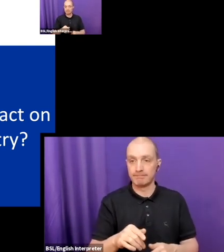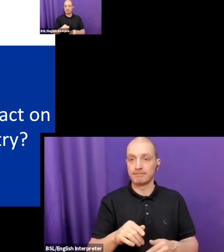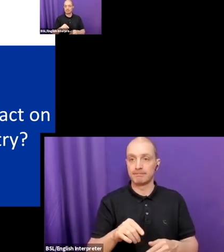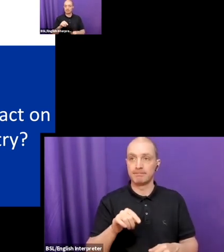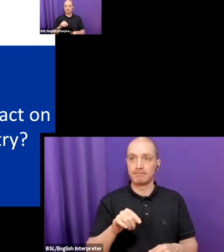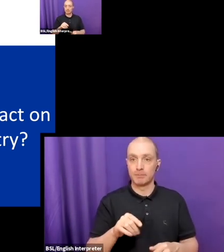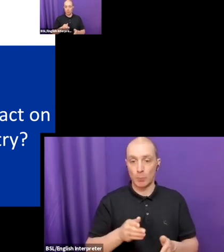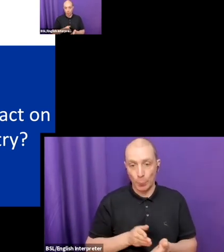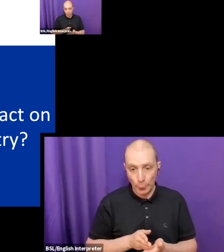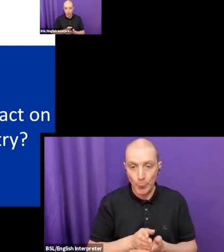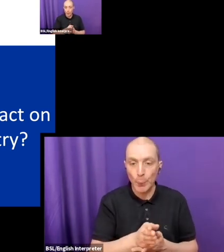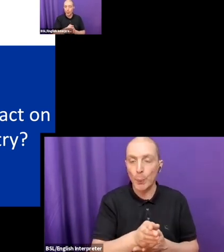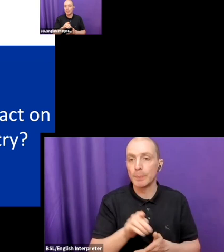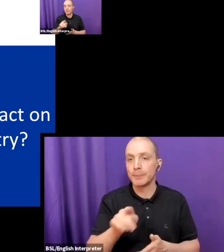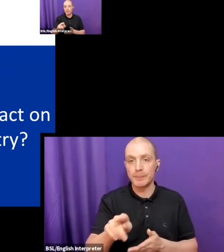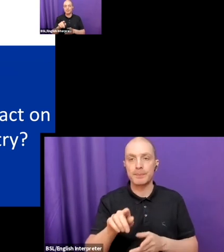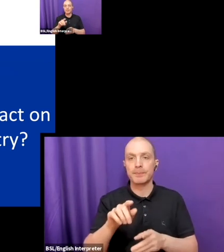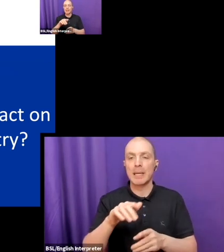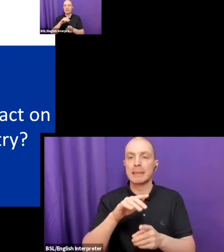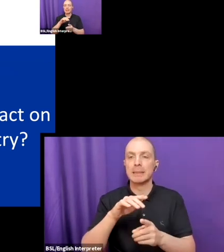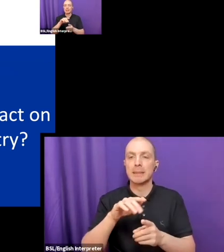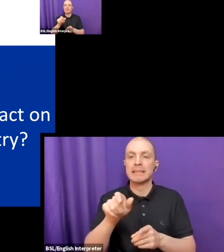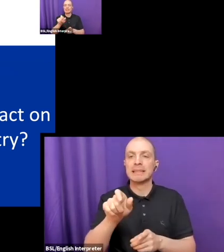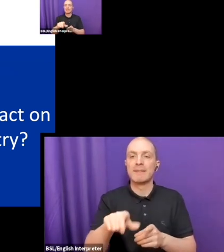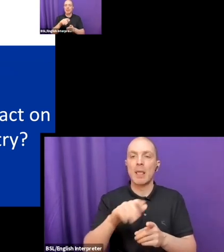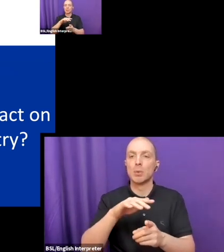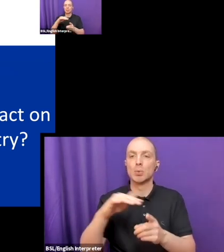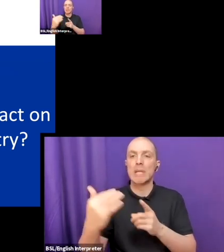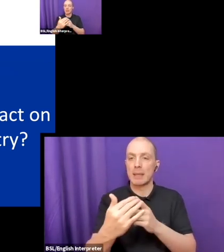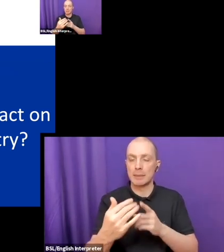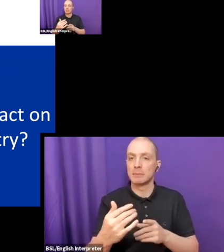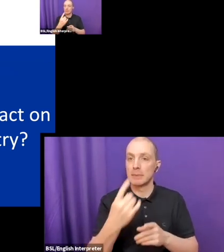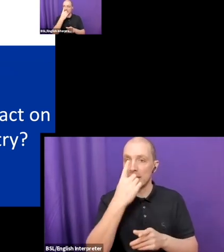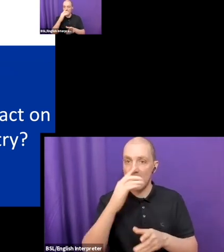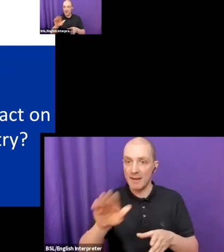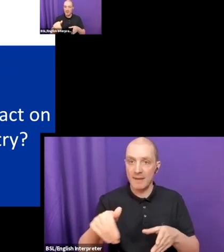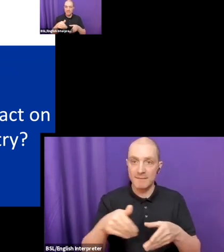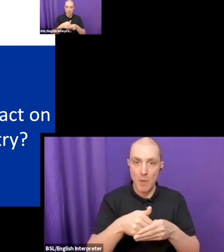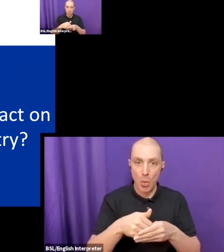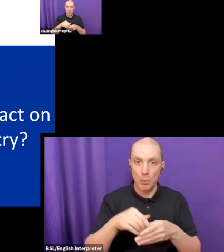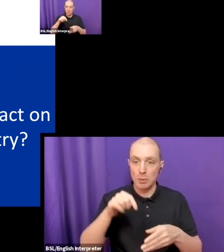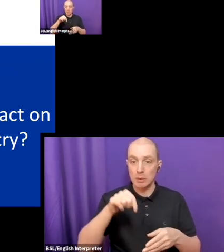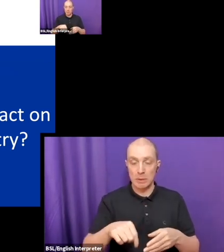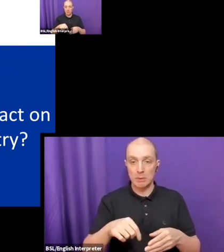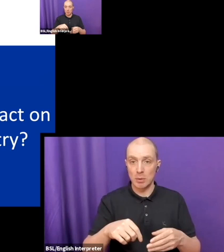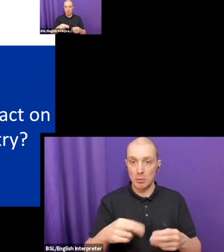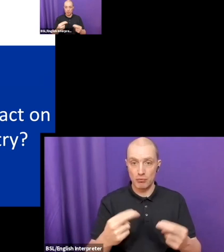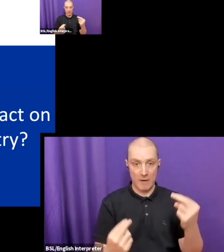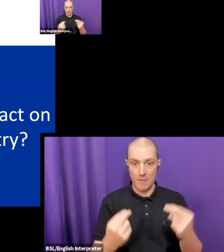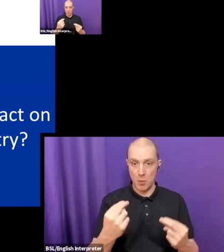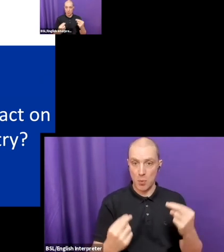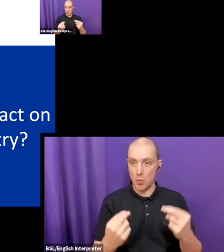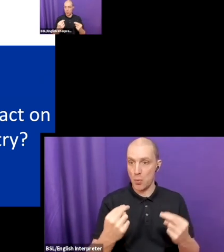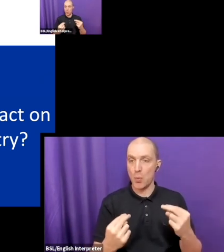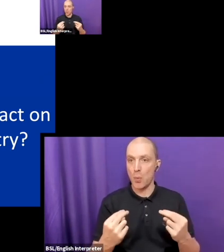always play a role. Even if the review, it's a state review, that means that only